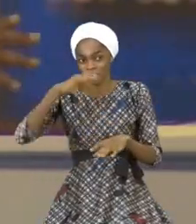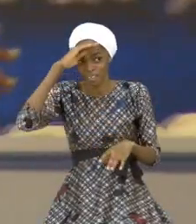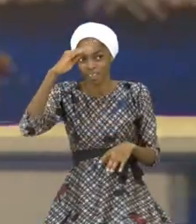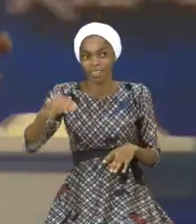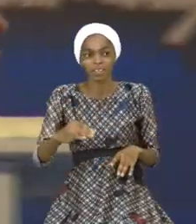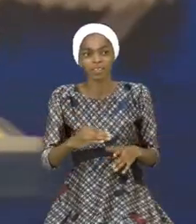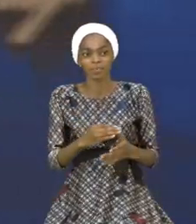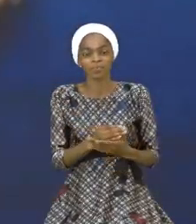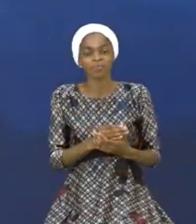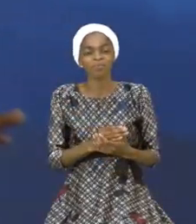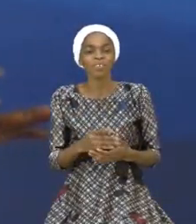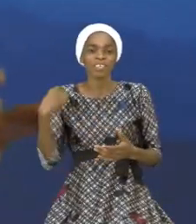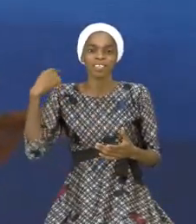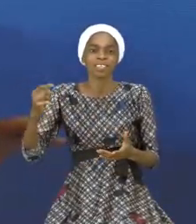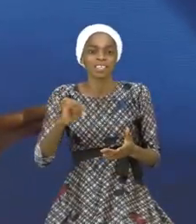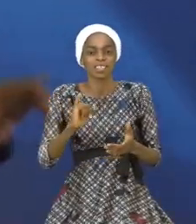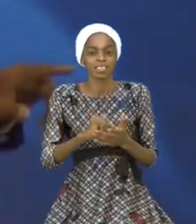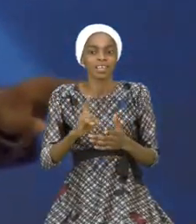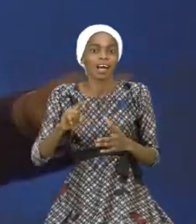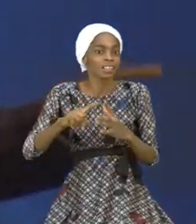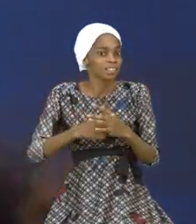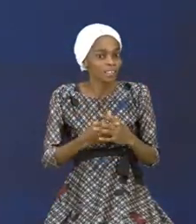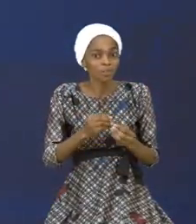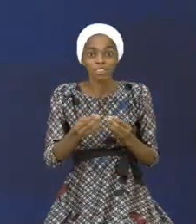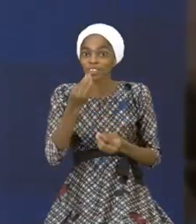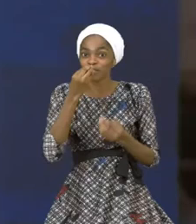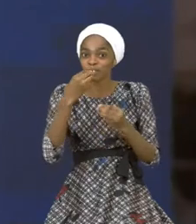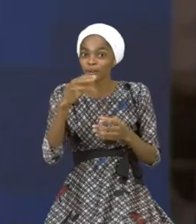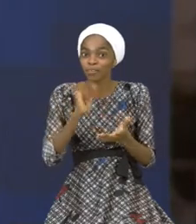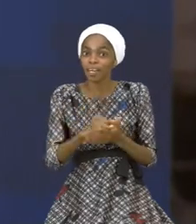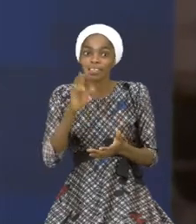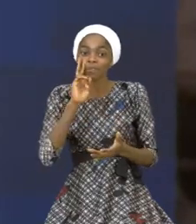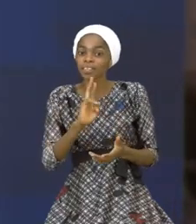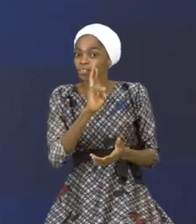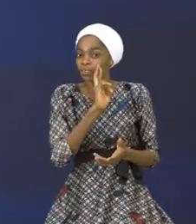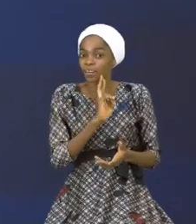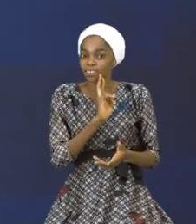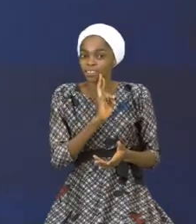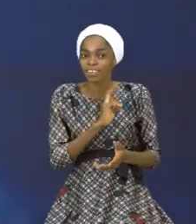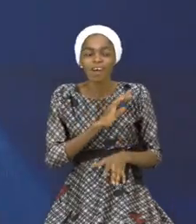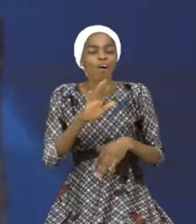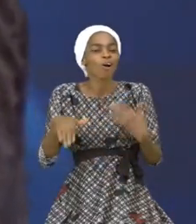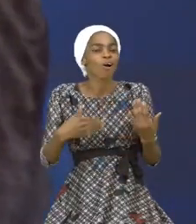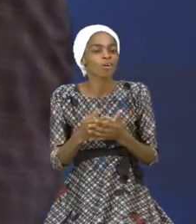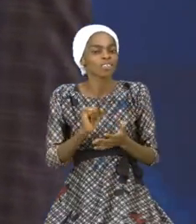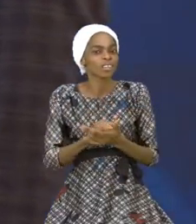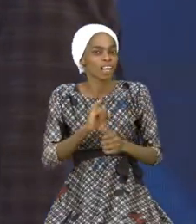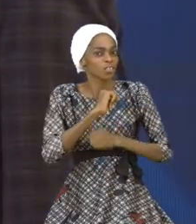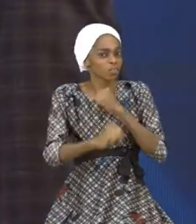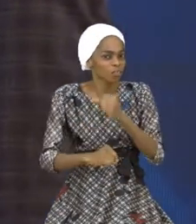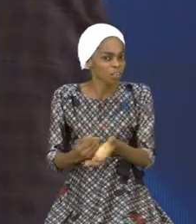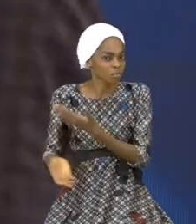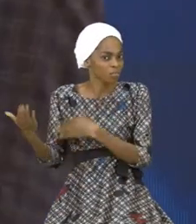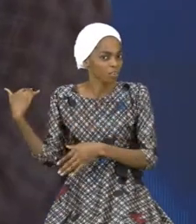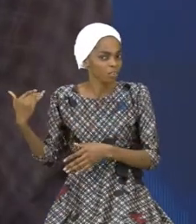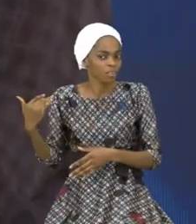I started with the menu of that restaurant, all that I suffered before,